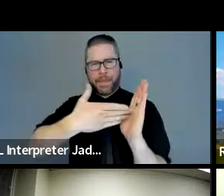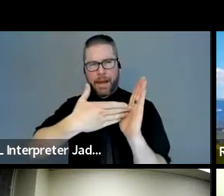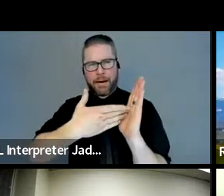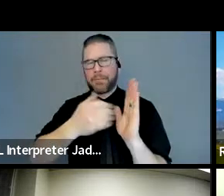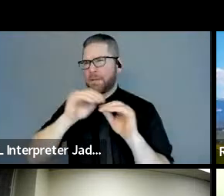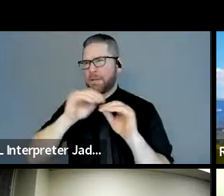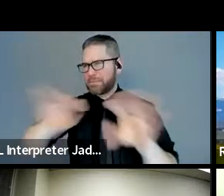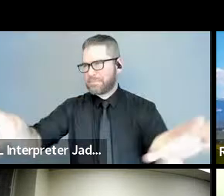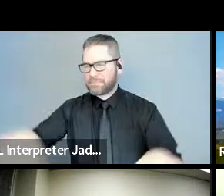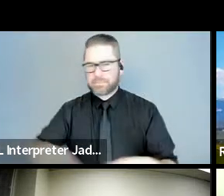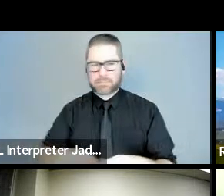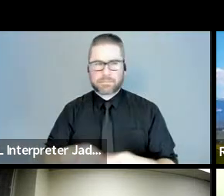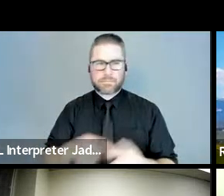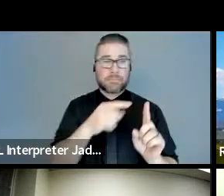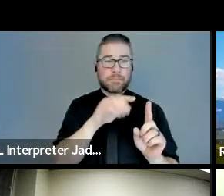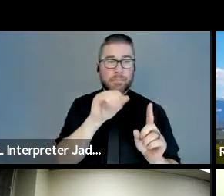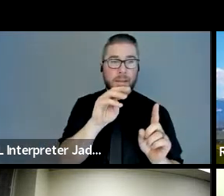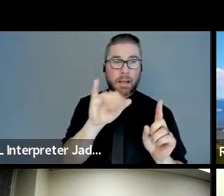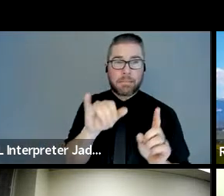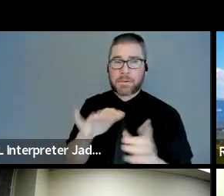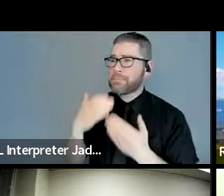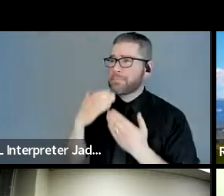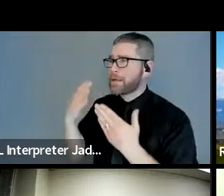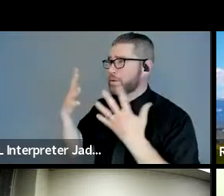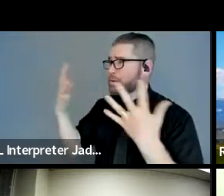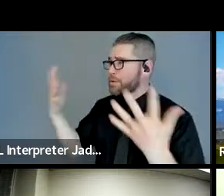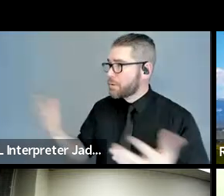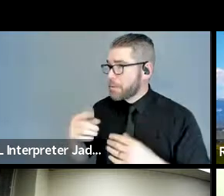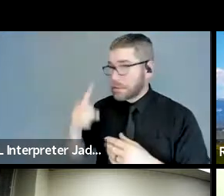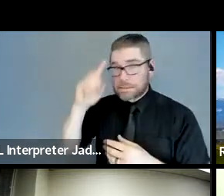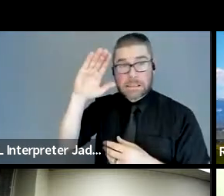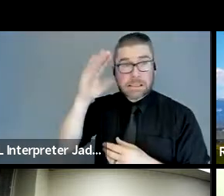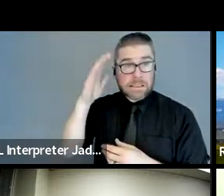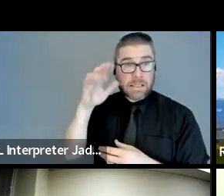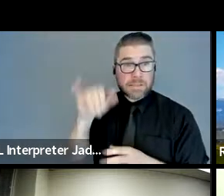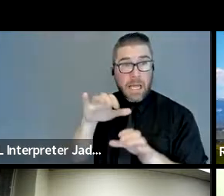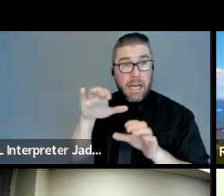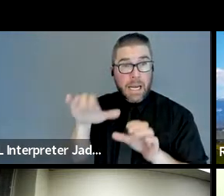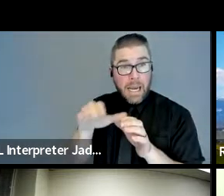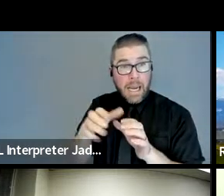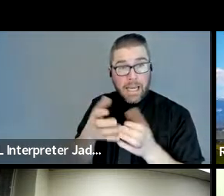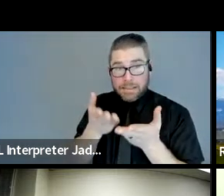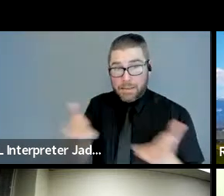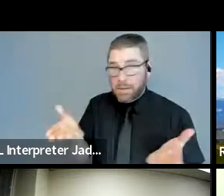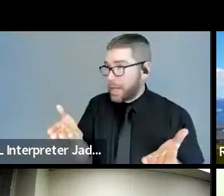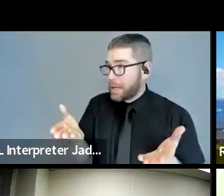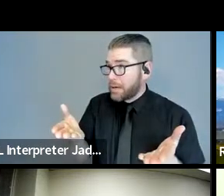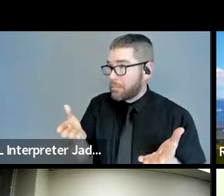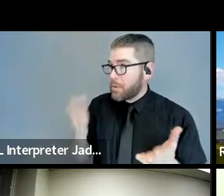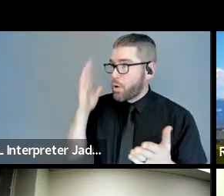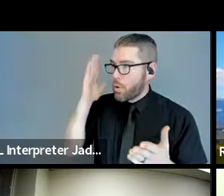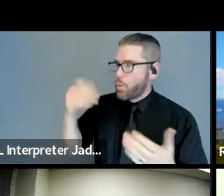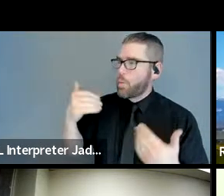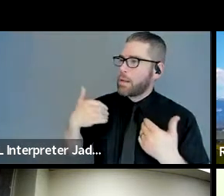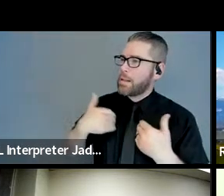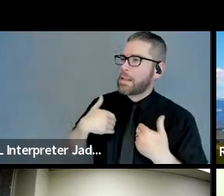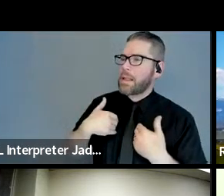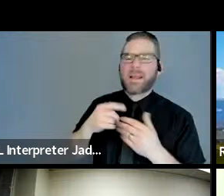Thank you so much. So it sounds like this is an action item. We'll have a comprehensive update with next steps and how to get